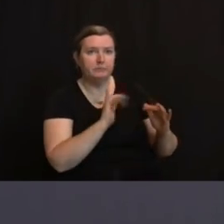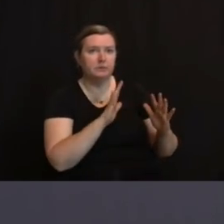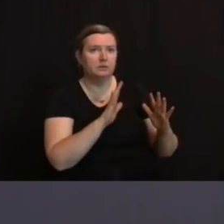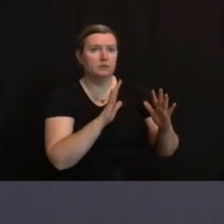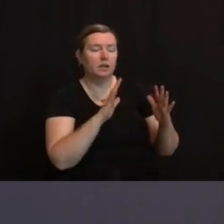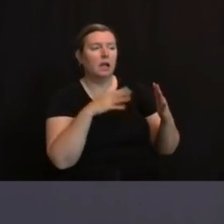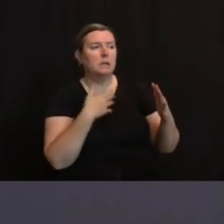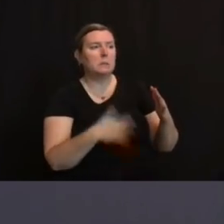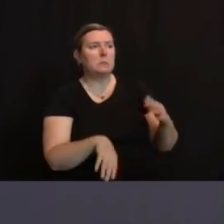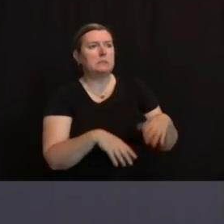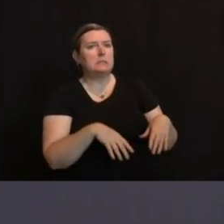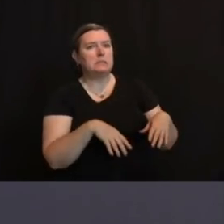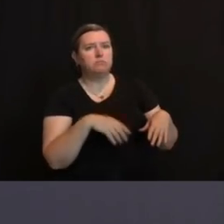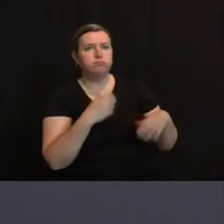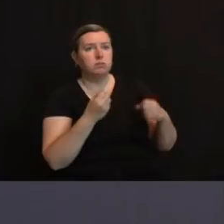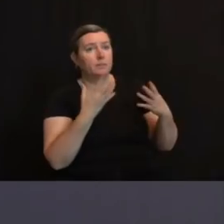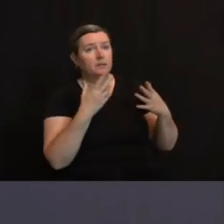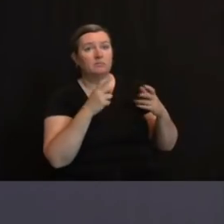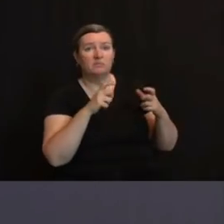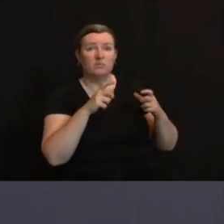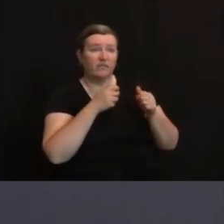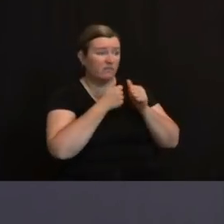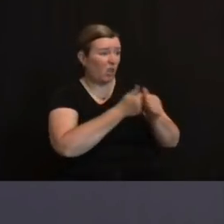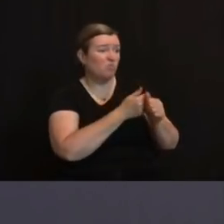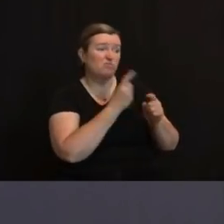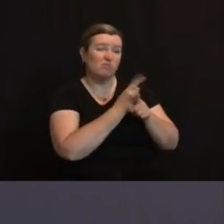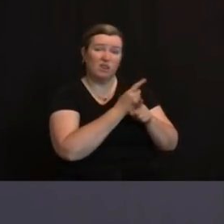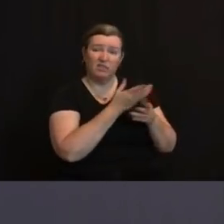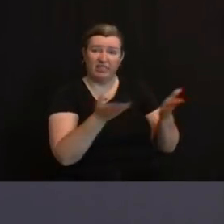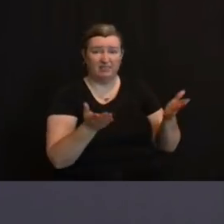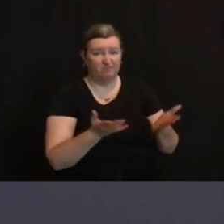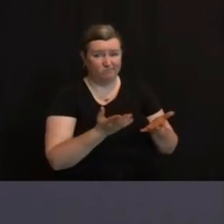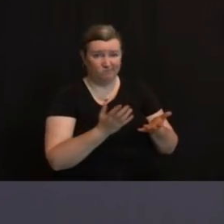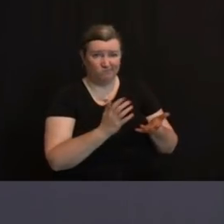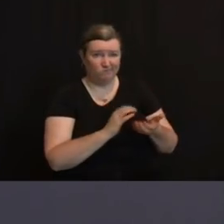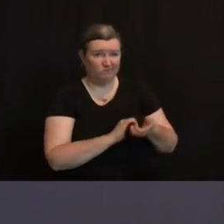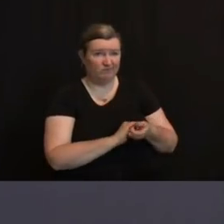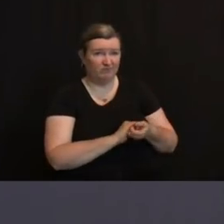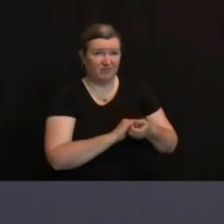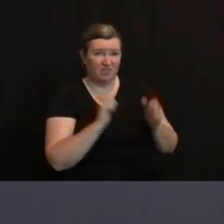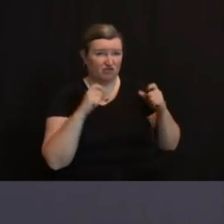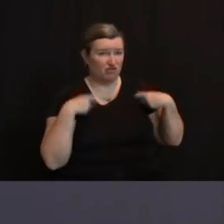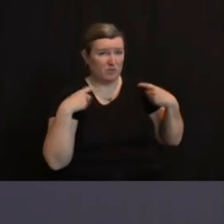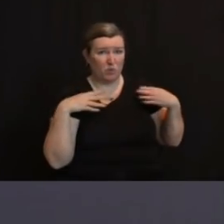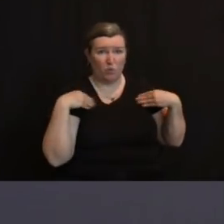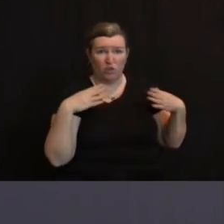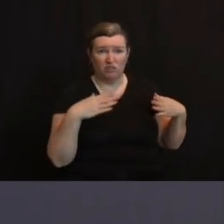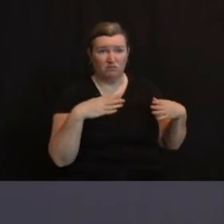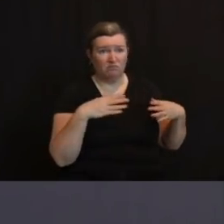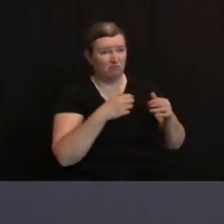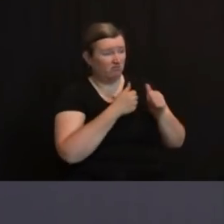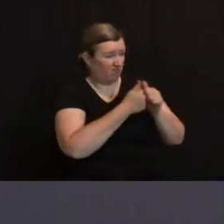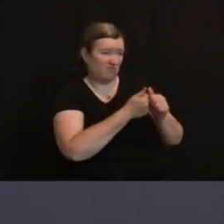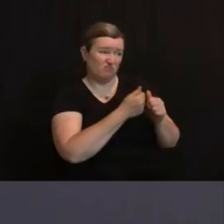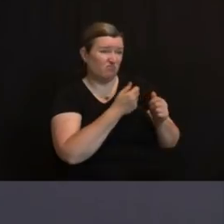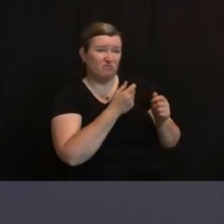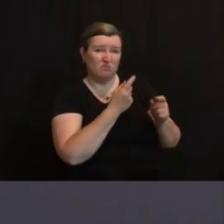Overwhelmingly, folks have done the right thing, period, in this state, including the folks who own gyms, I have to say. You've got other businesses that have